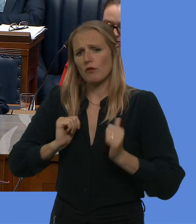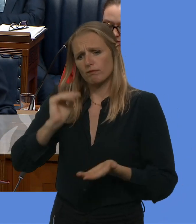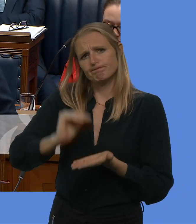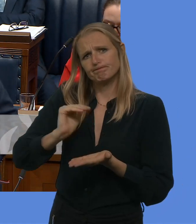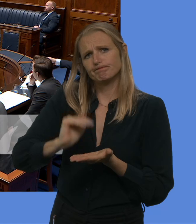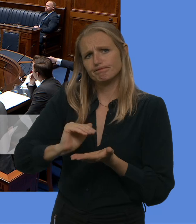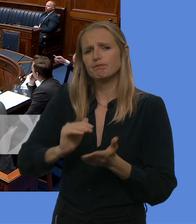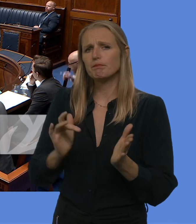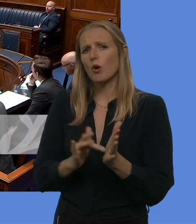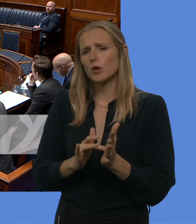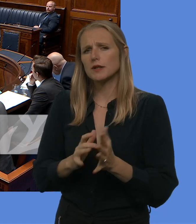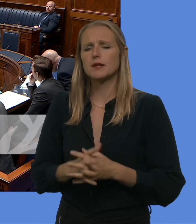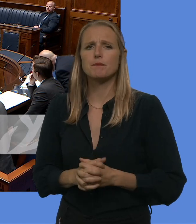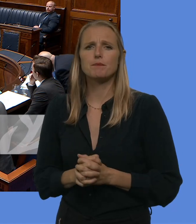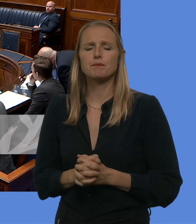minimum. Mr Blair.